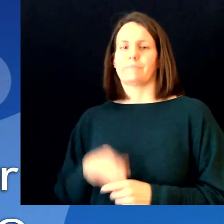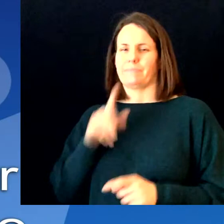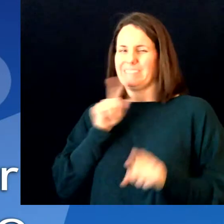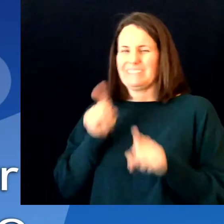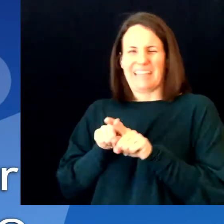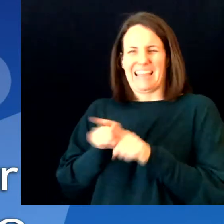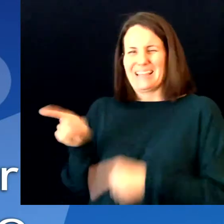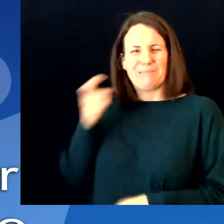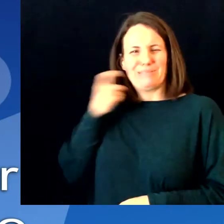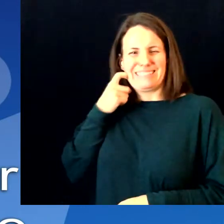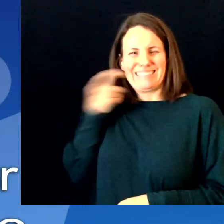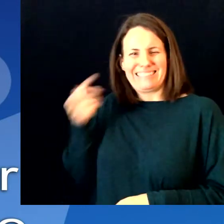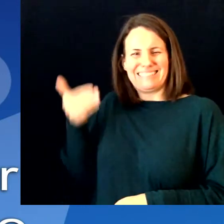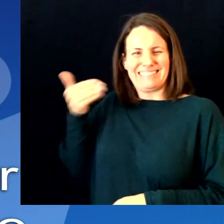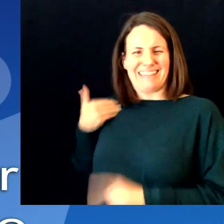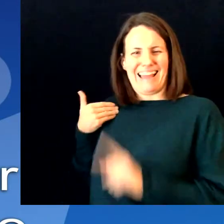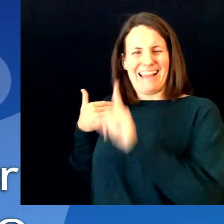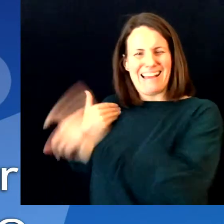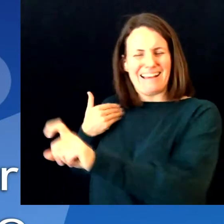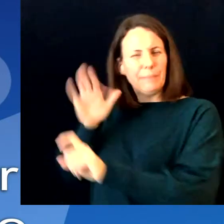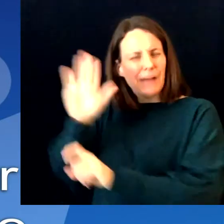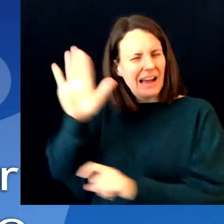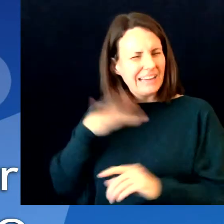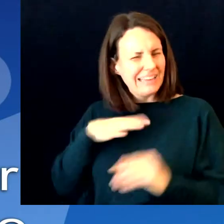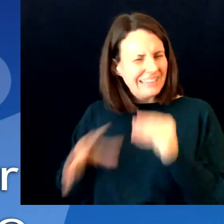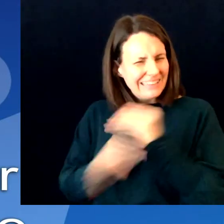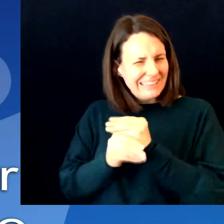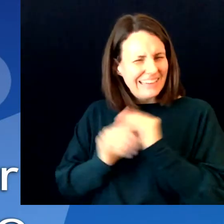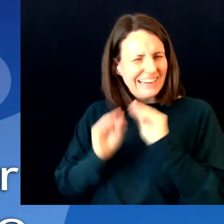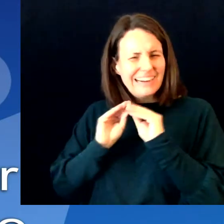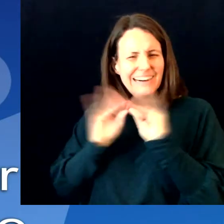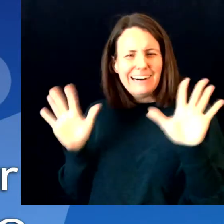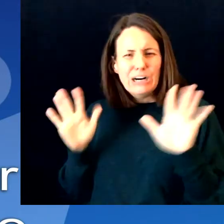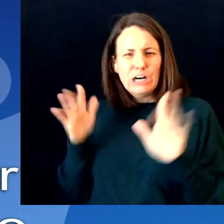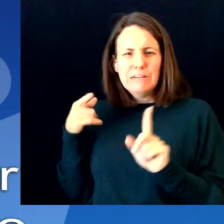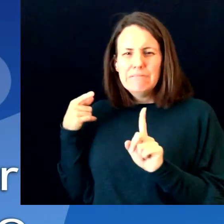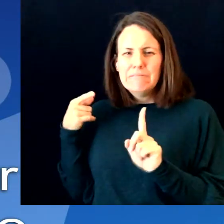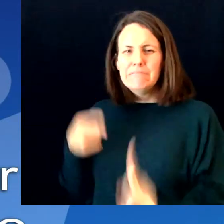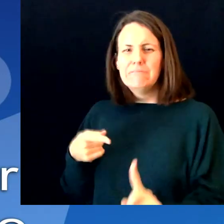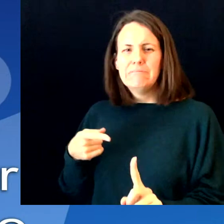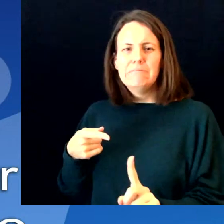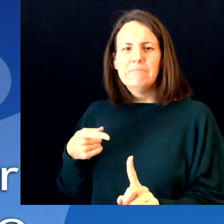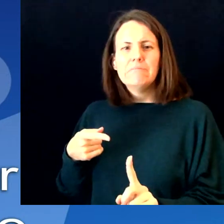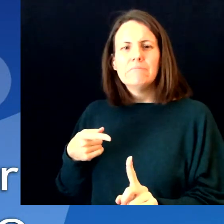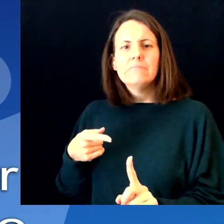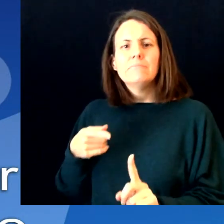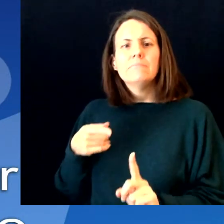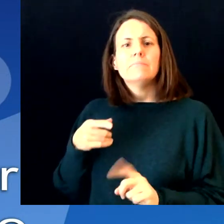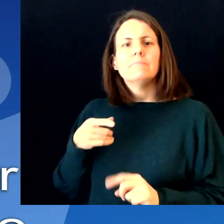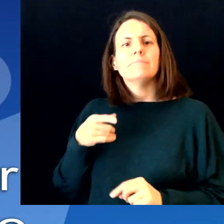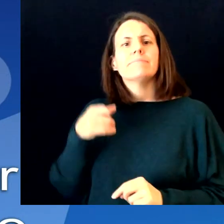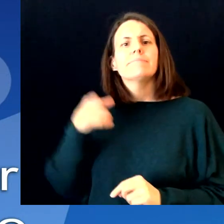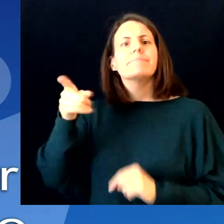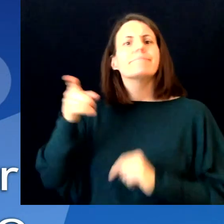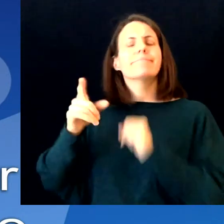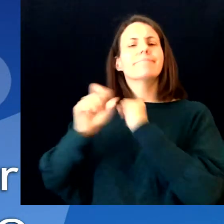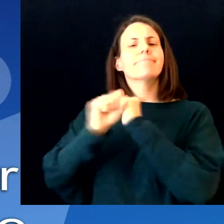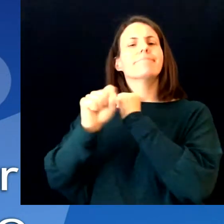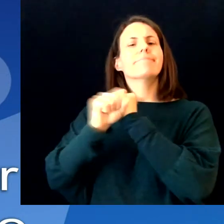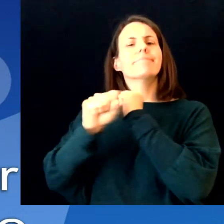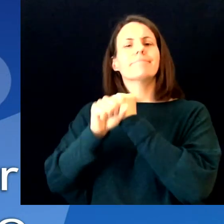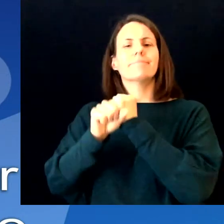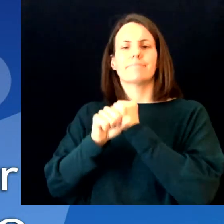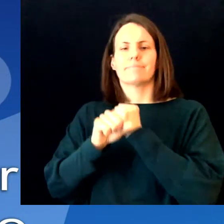Since you're announcing the Keeping Kids Safe and in School campaign, I'm wondering, are you formally suggesting that schools